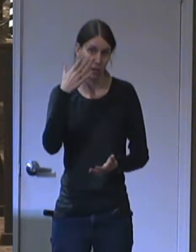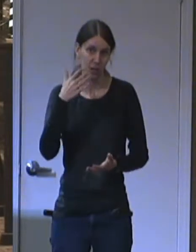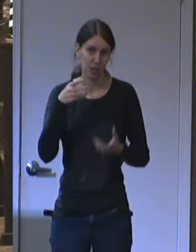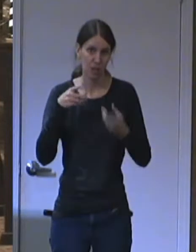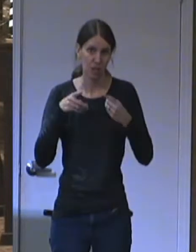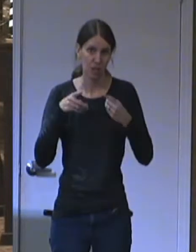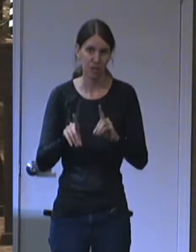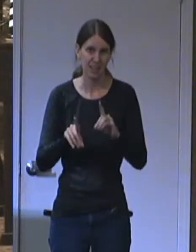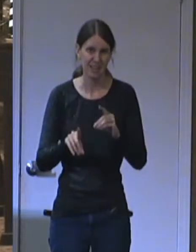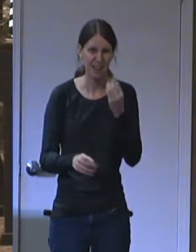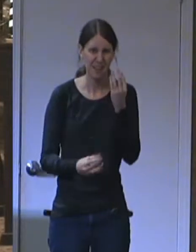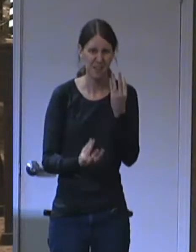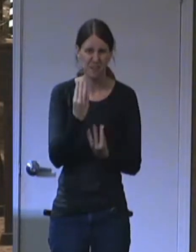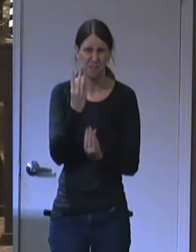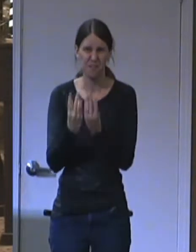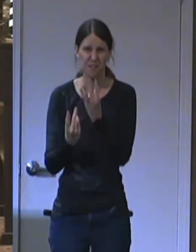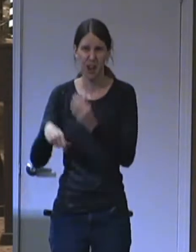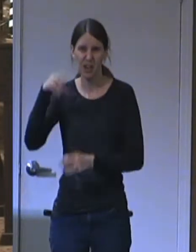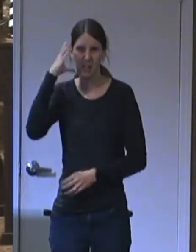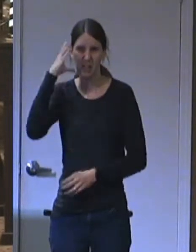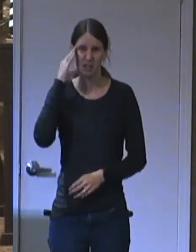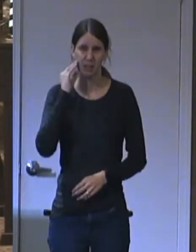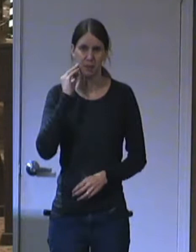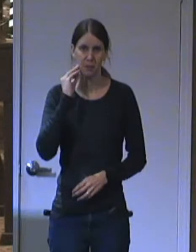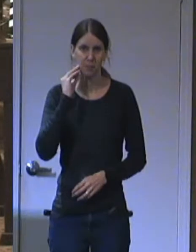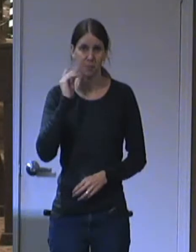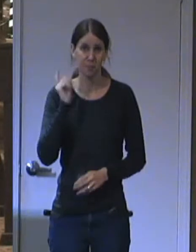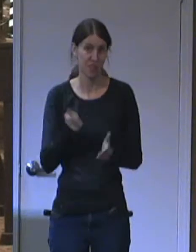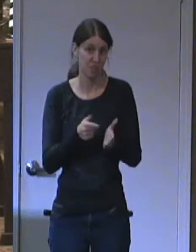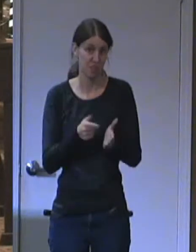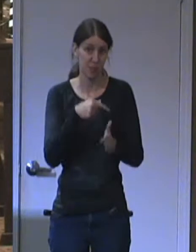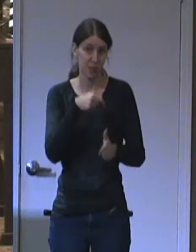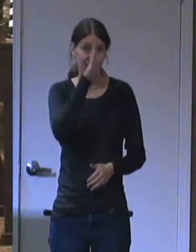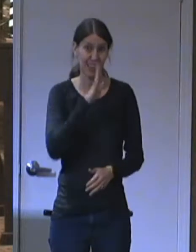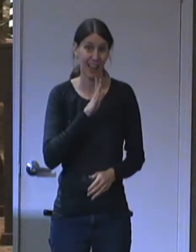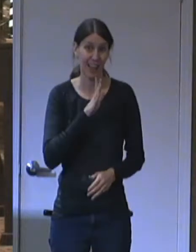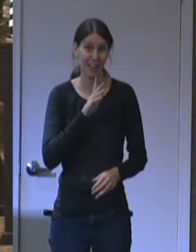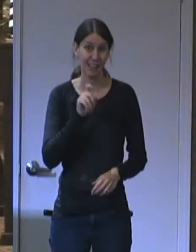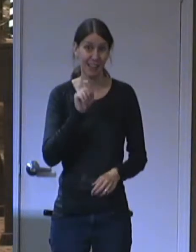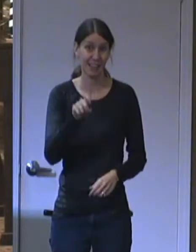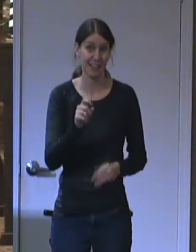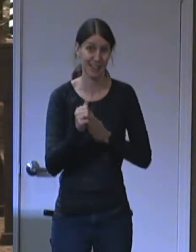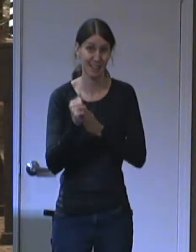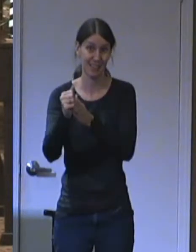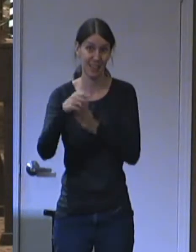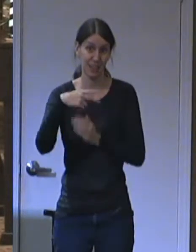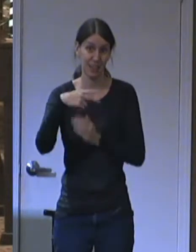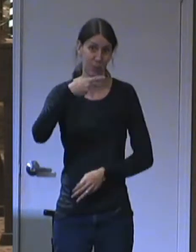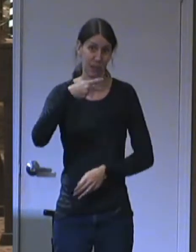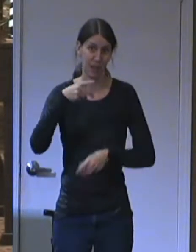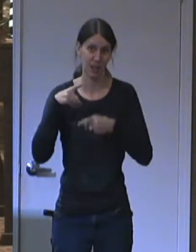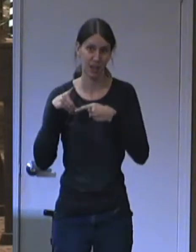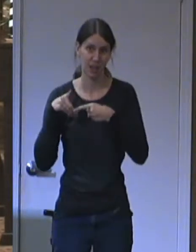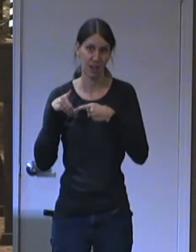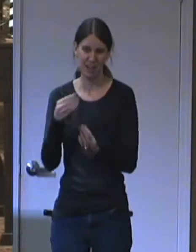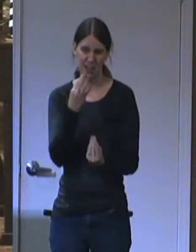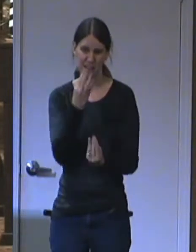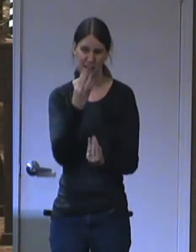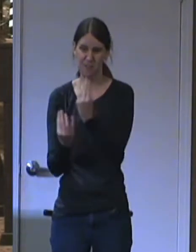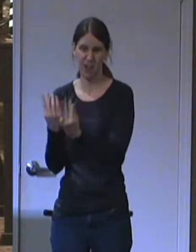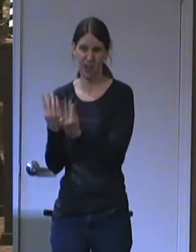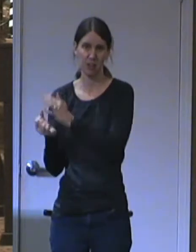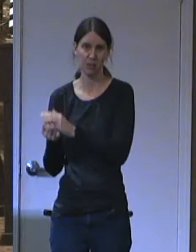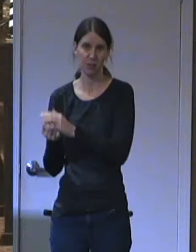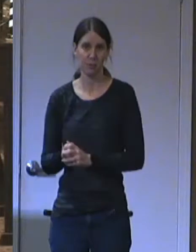a fiery furnace. Amen. Sometimes God has to take us through a fiery furnace. You say, but